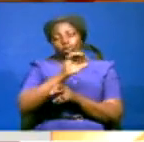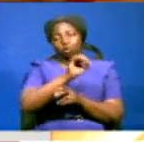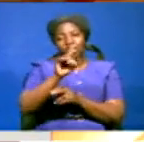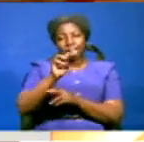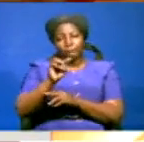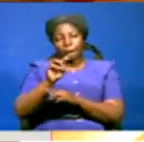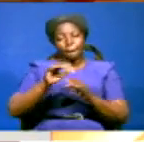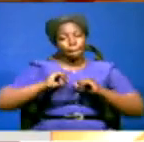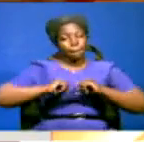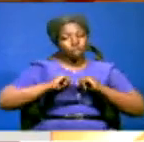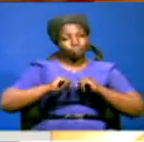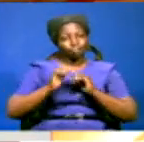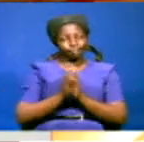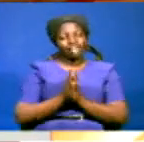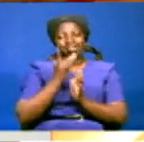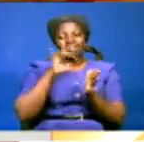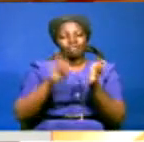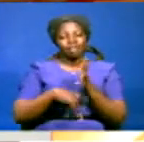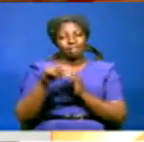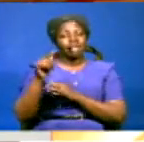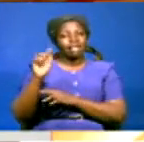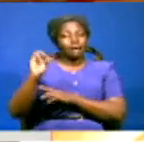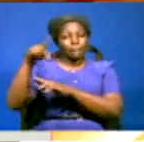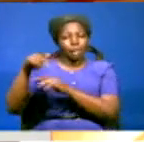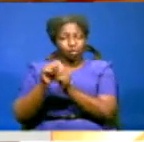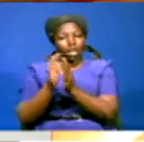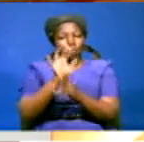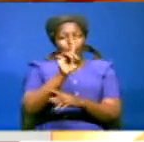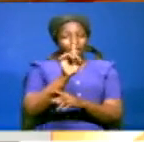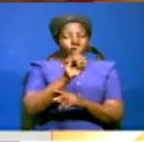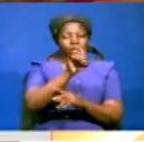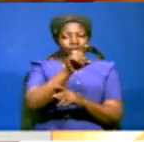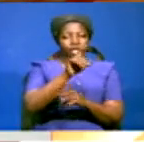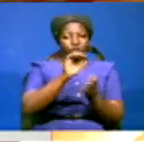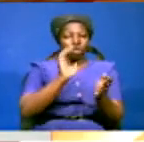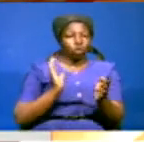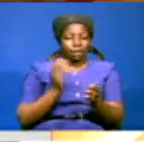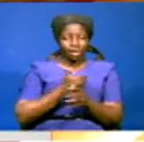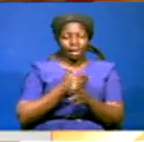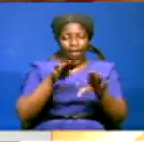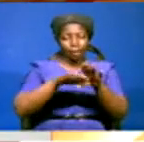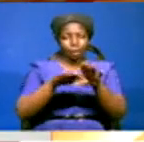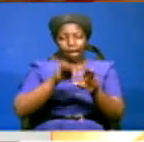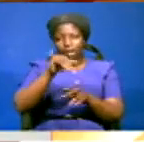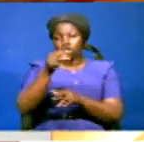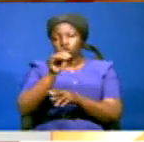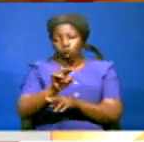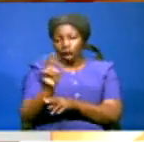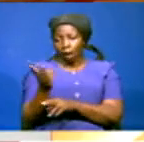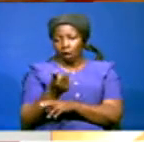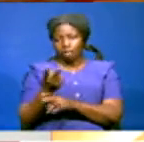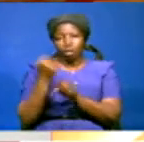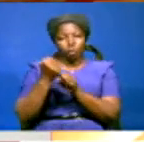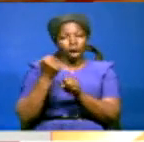that the legislator and one of the branch executive committee members, John Ogam Maramba, have been working for the interest